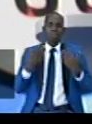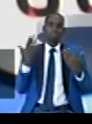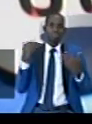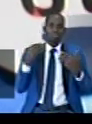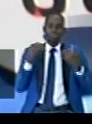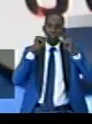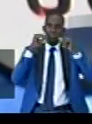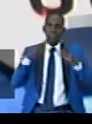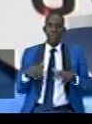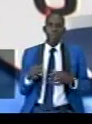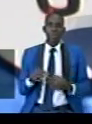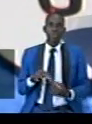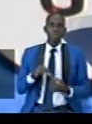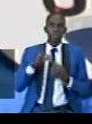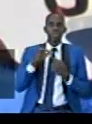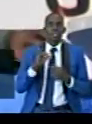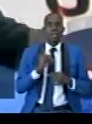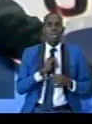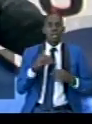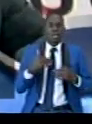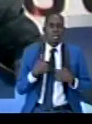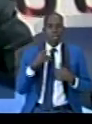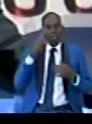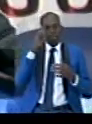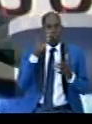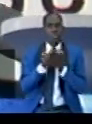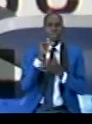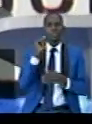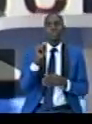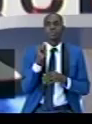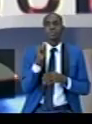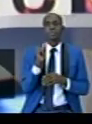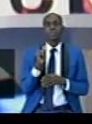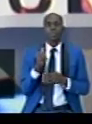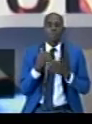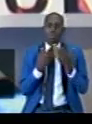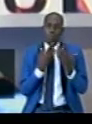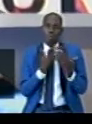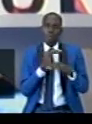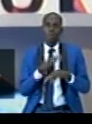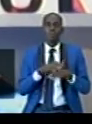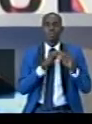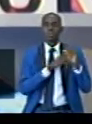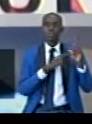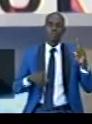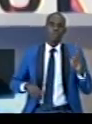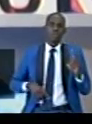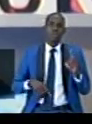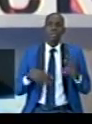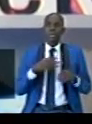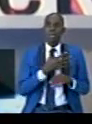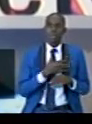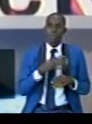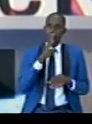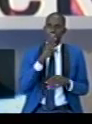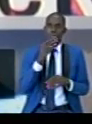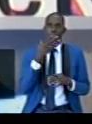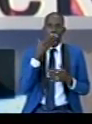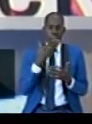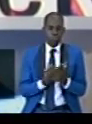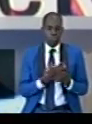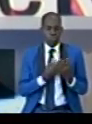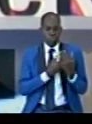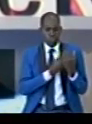Then in verse 14, wait on the Lord, wait on the Lord, and be of good